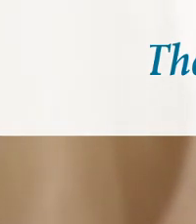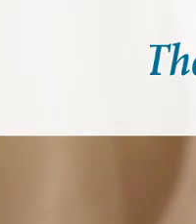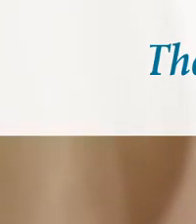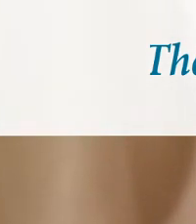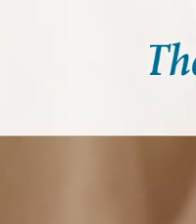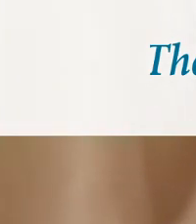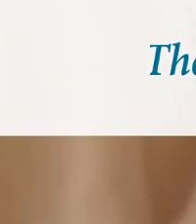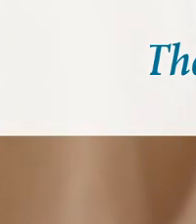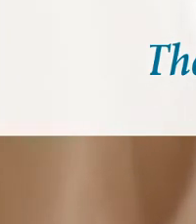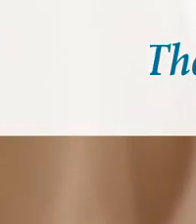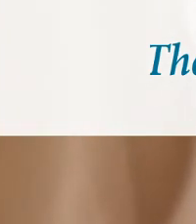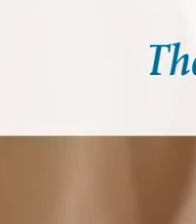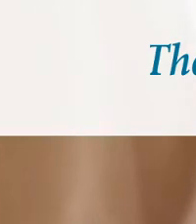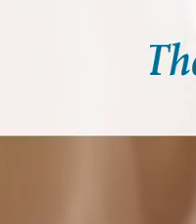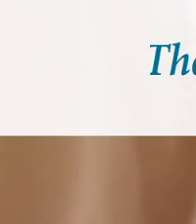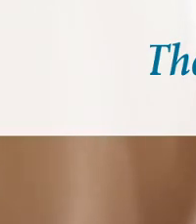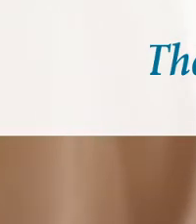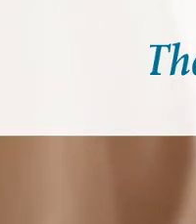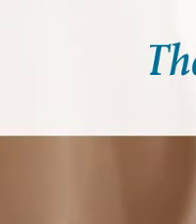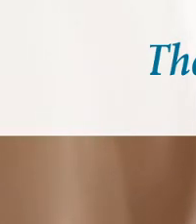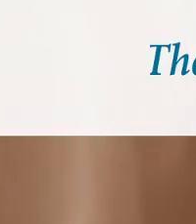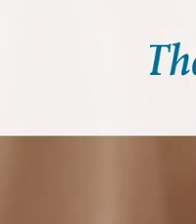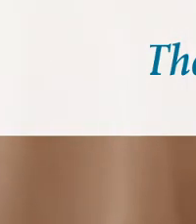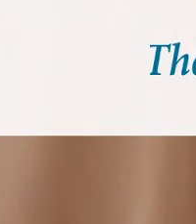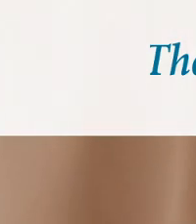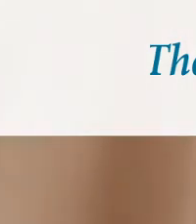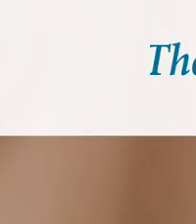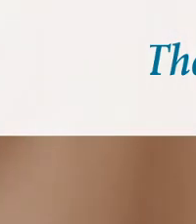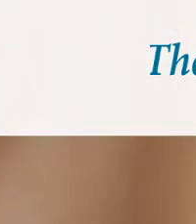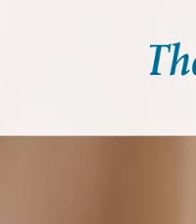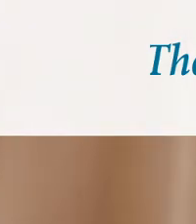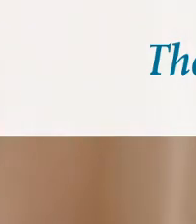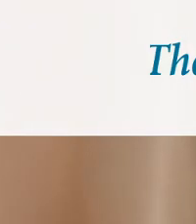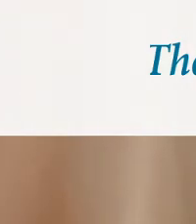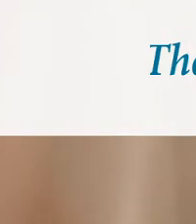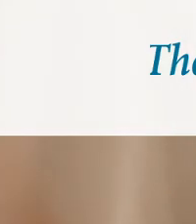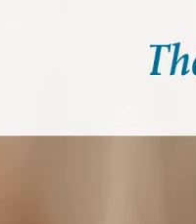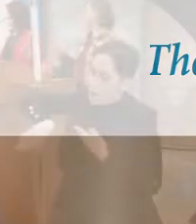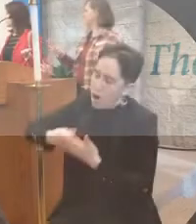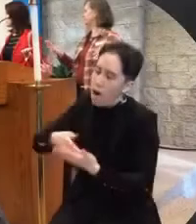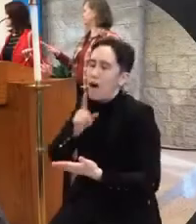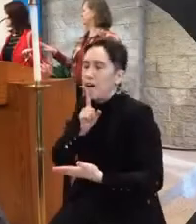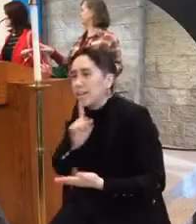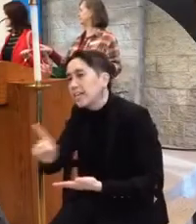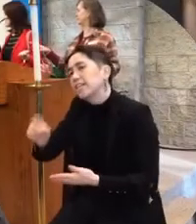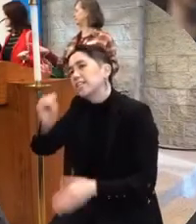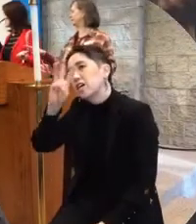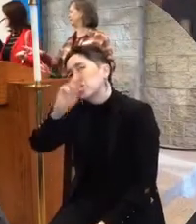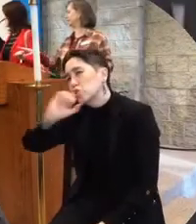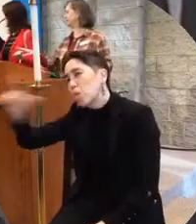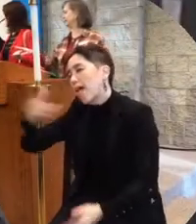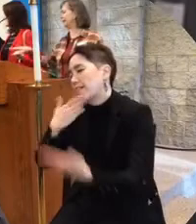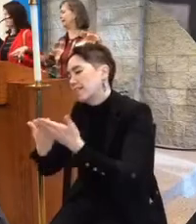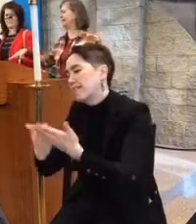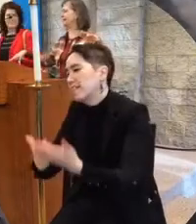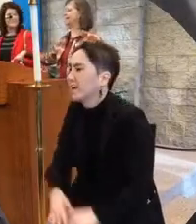God is. I am divine, and all is well. And our peace song.